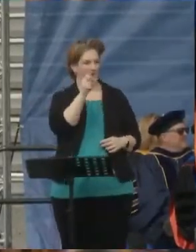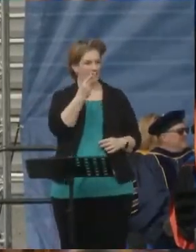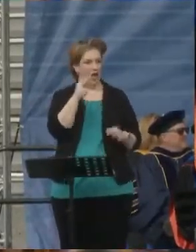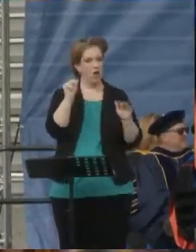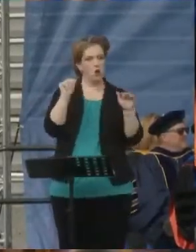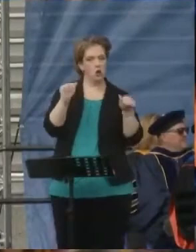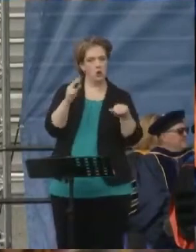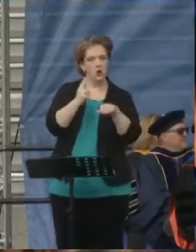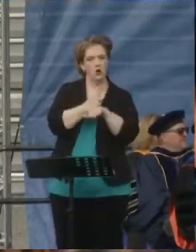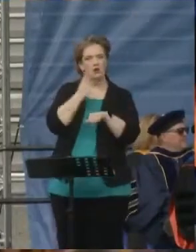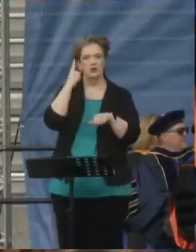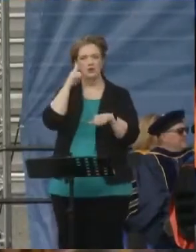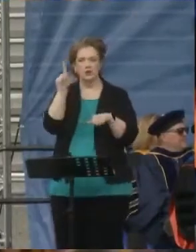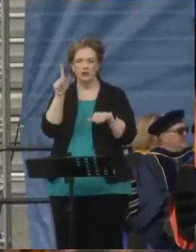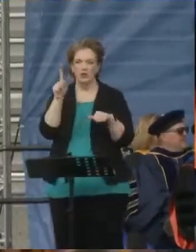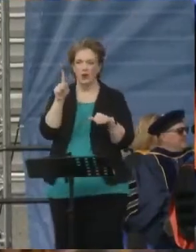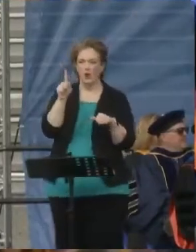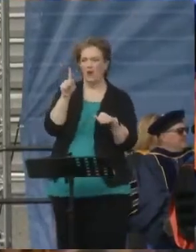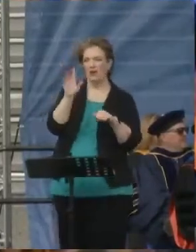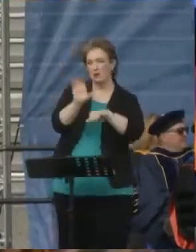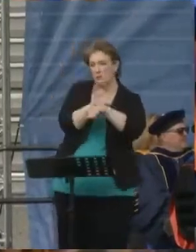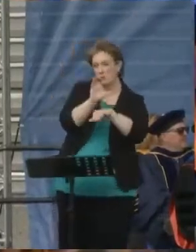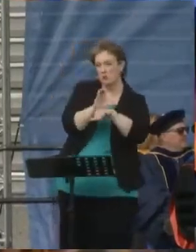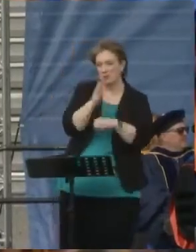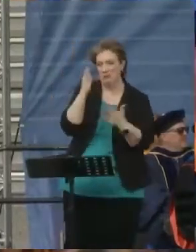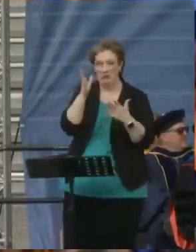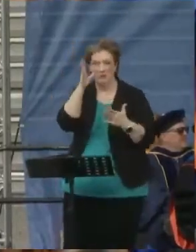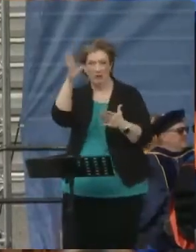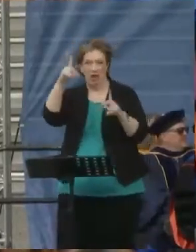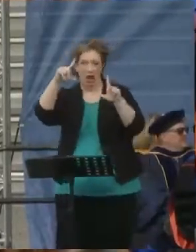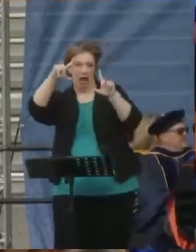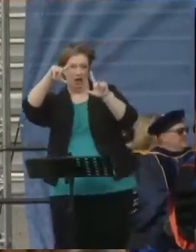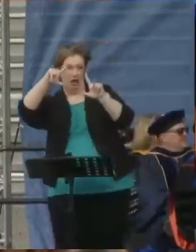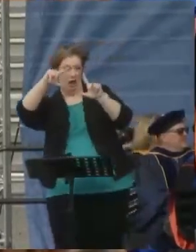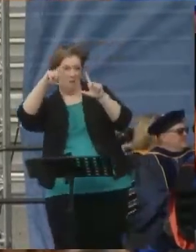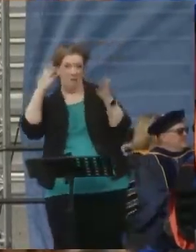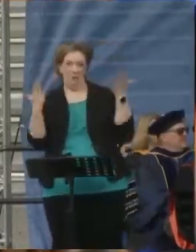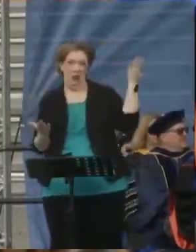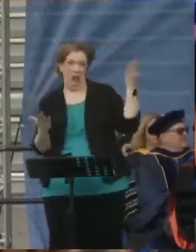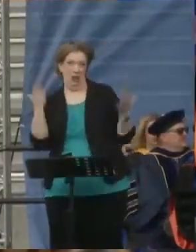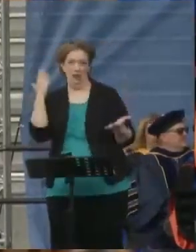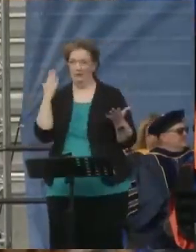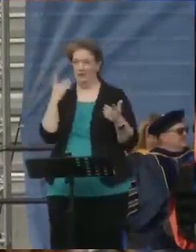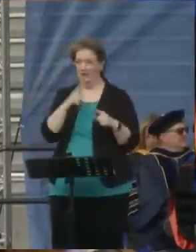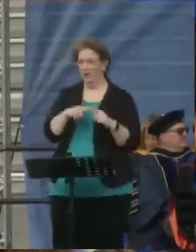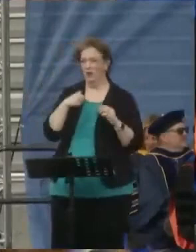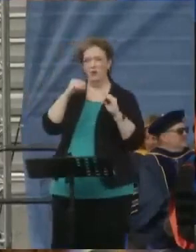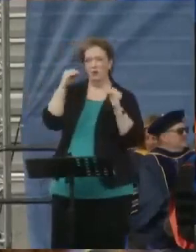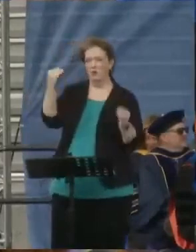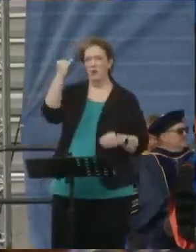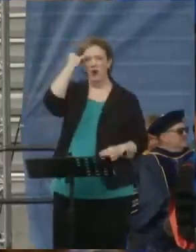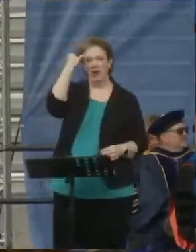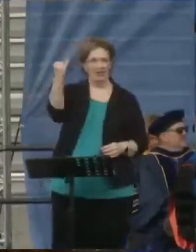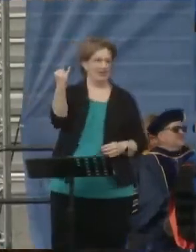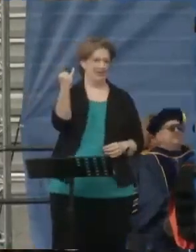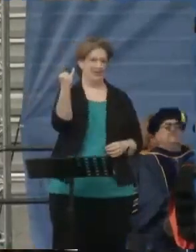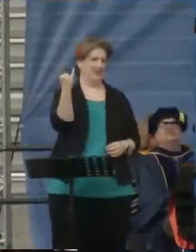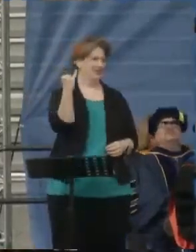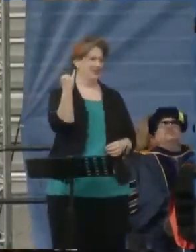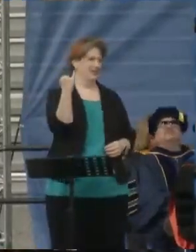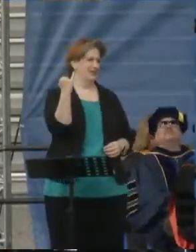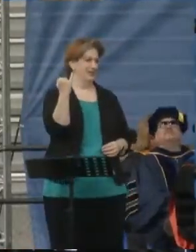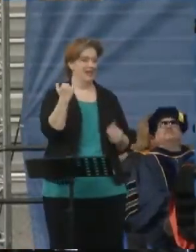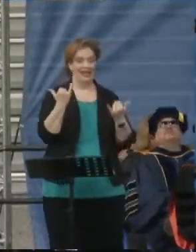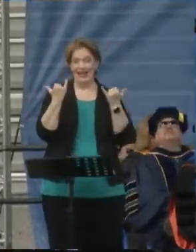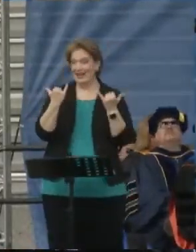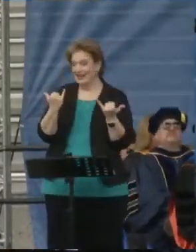and eventually digital cameras. We had no idea how big it would become. Today, the flash storage and